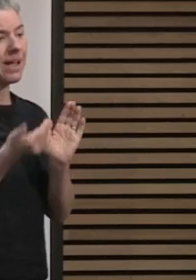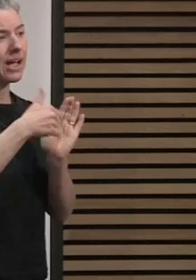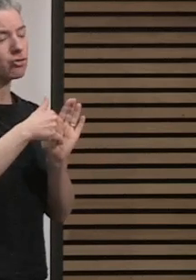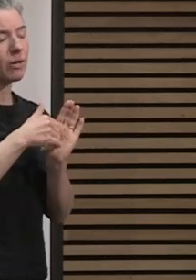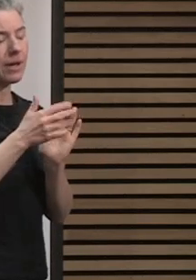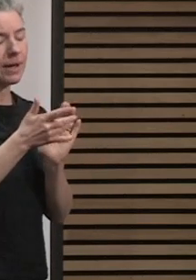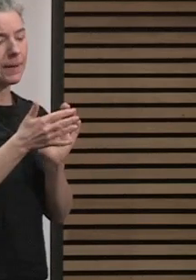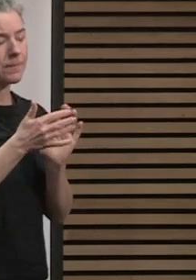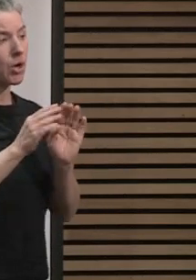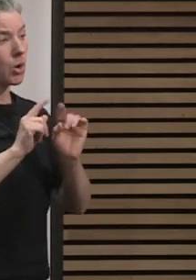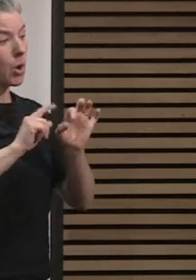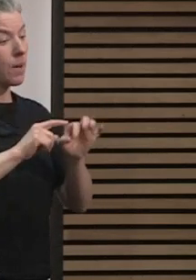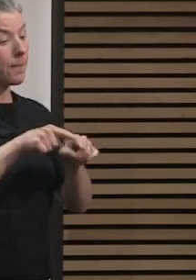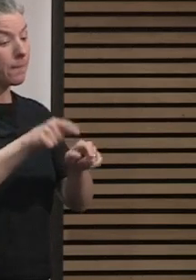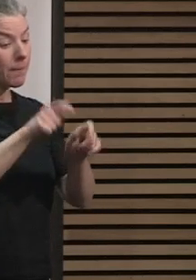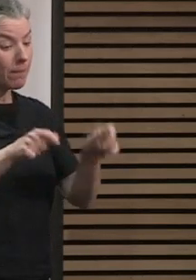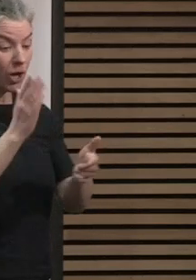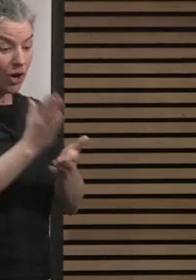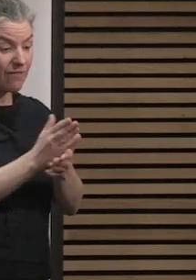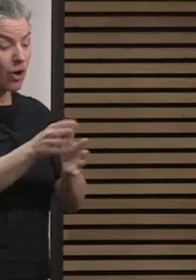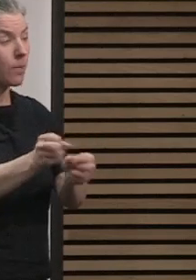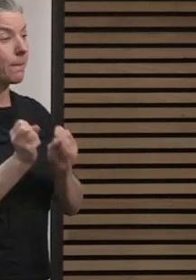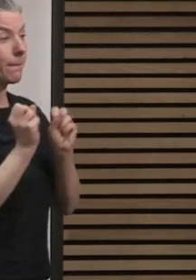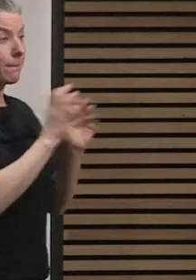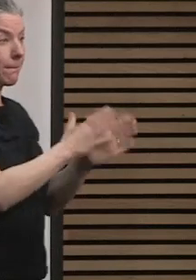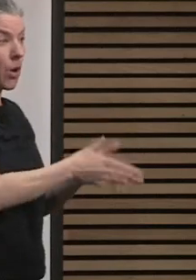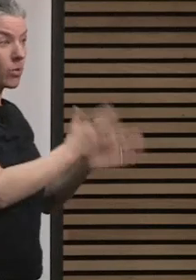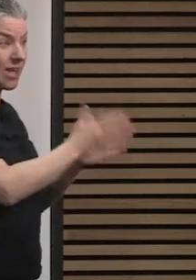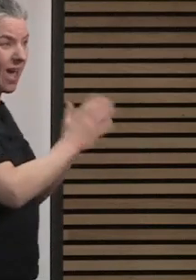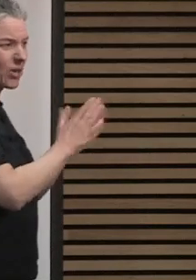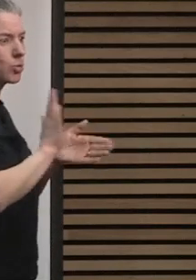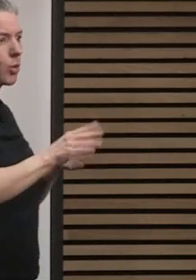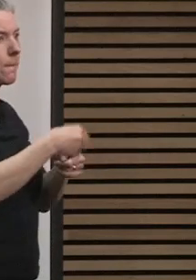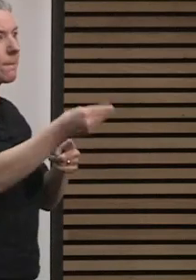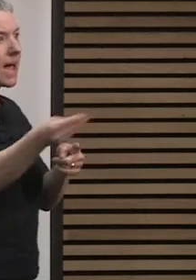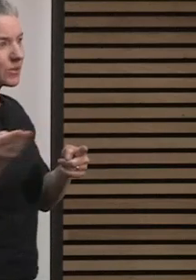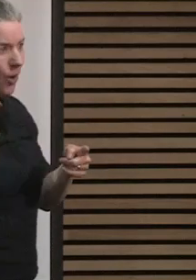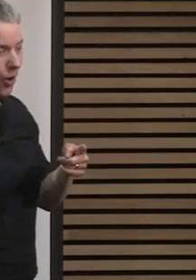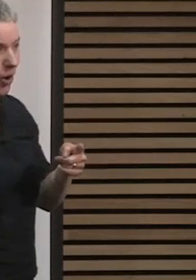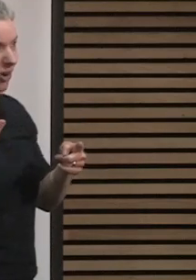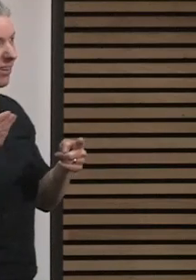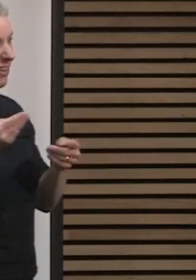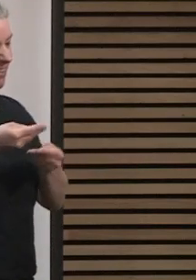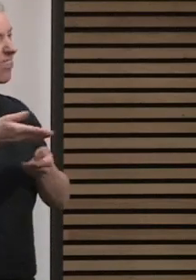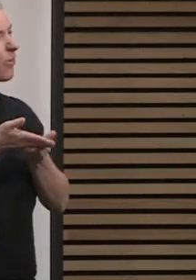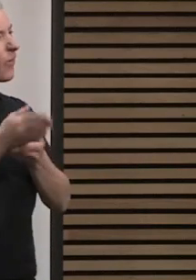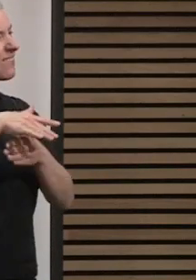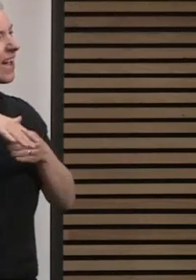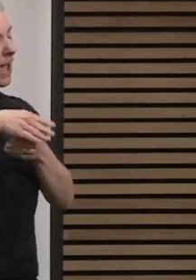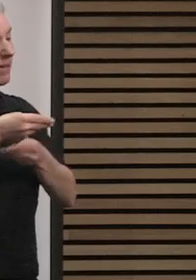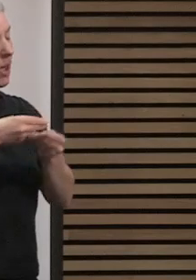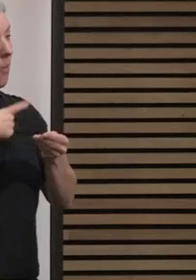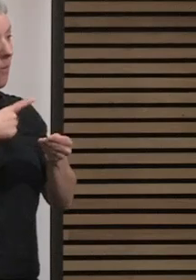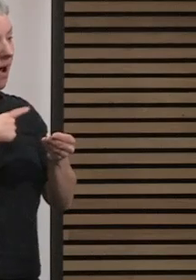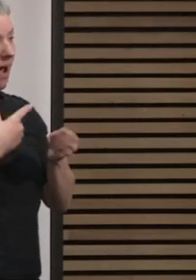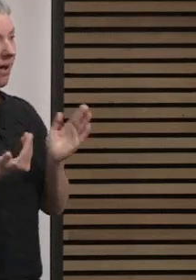addition of quarantining our cases to, in particular, prevent onward transmission within households. The reason we've boosted